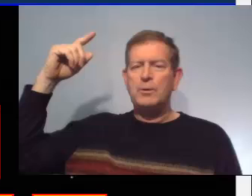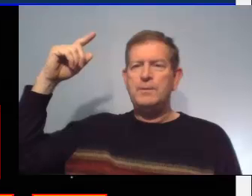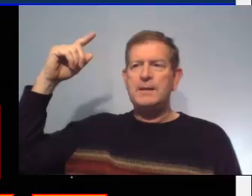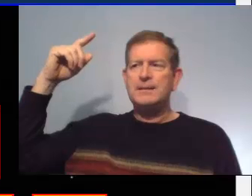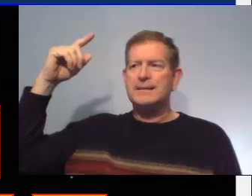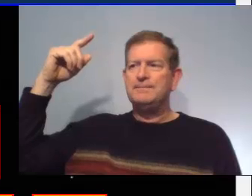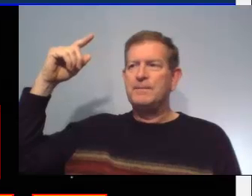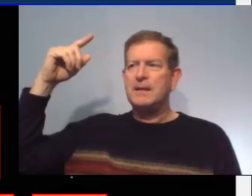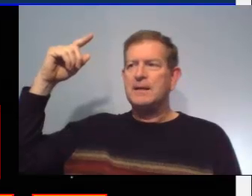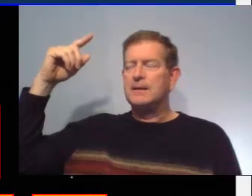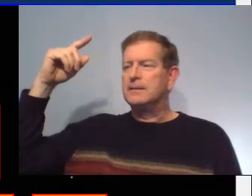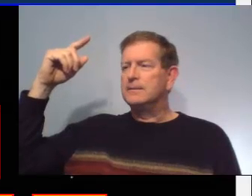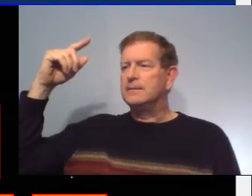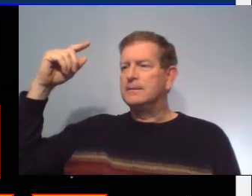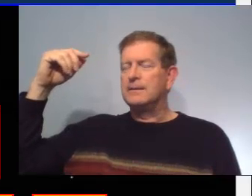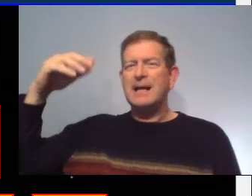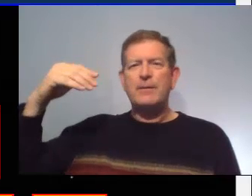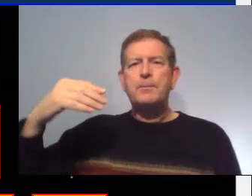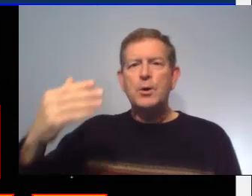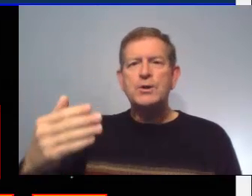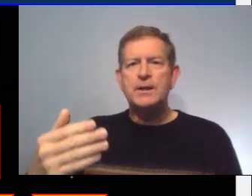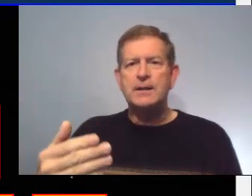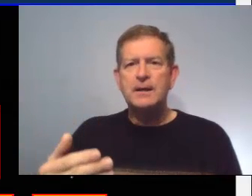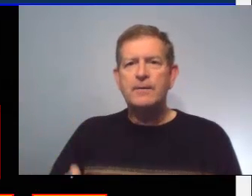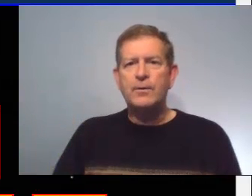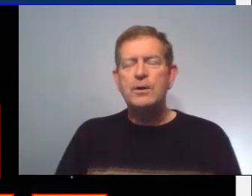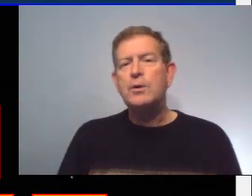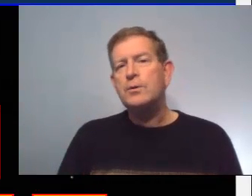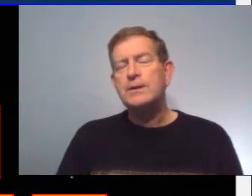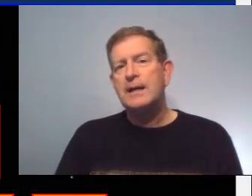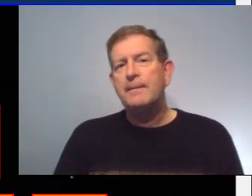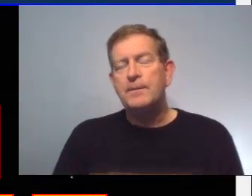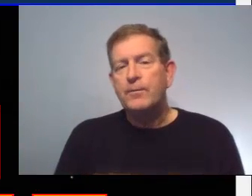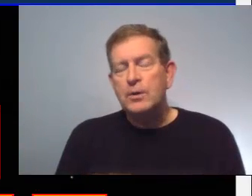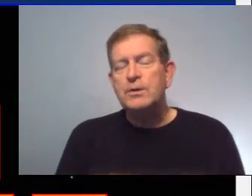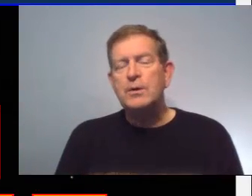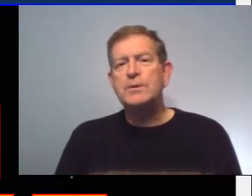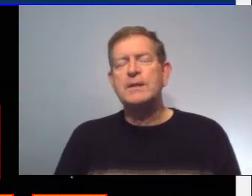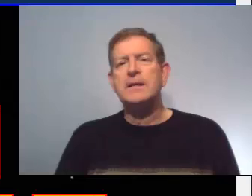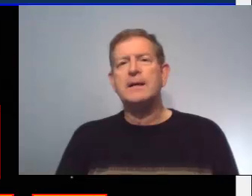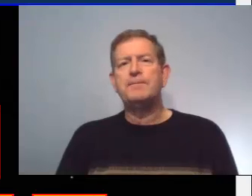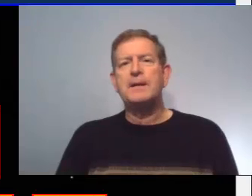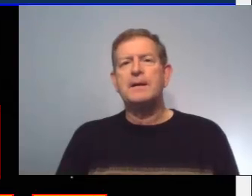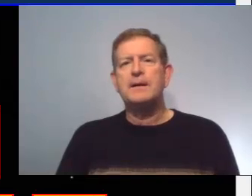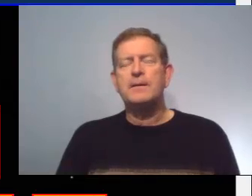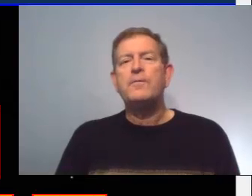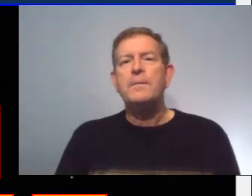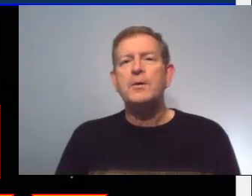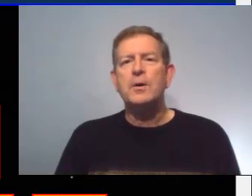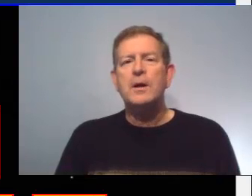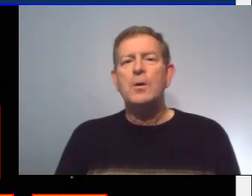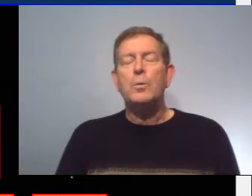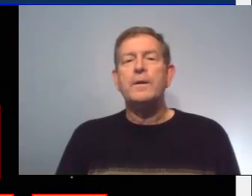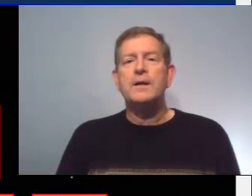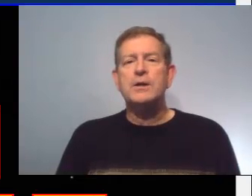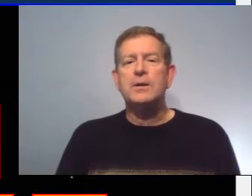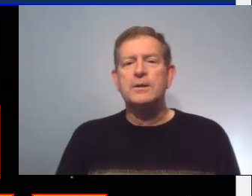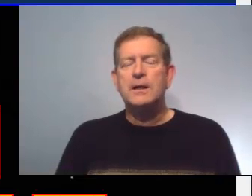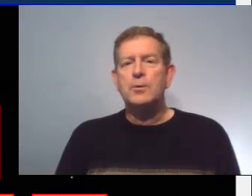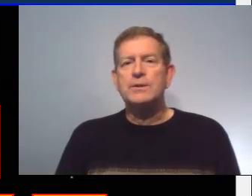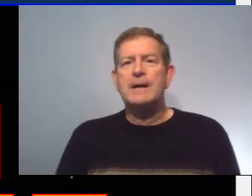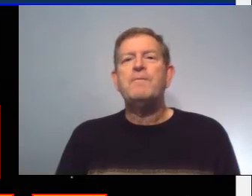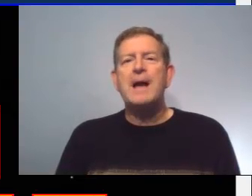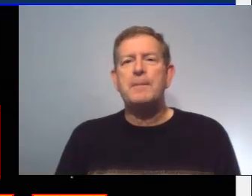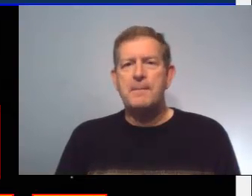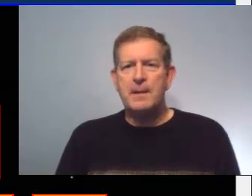them. It would be kind of impertinent for you to use the familiar with an